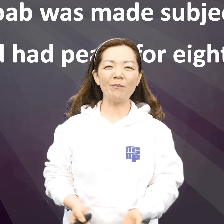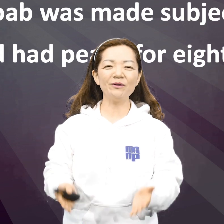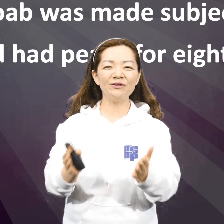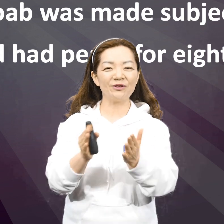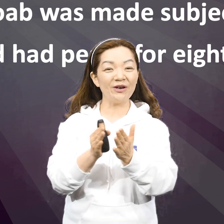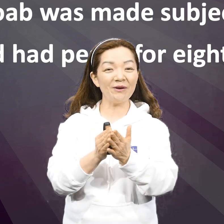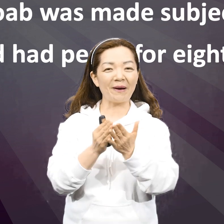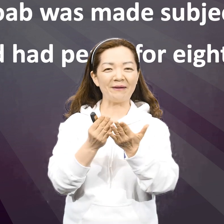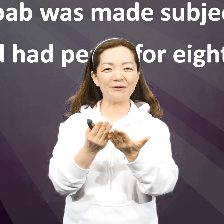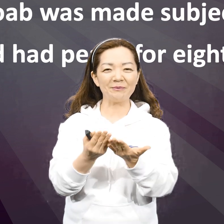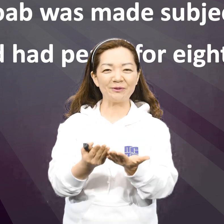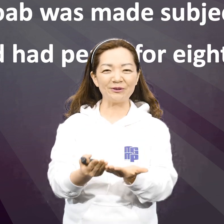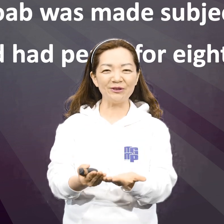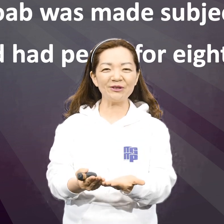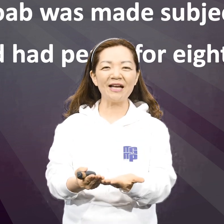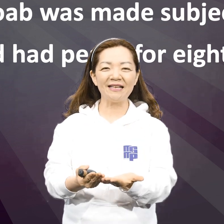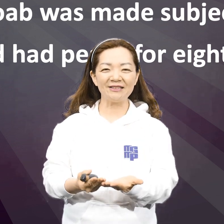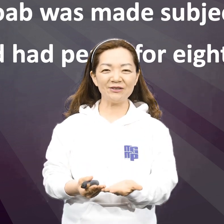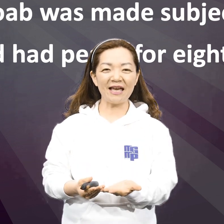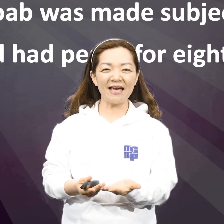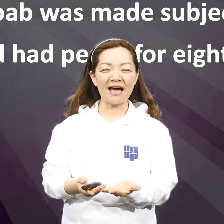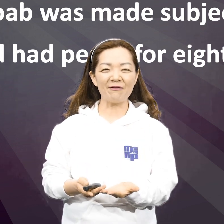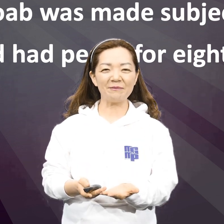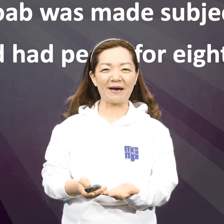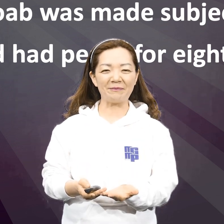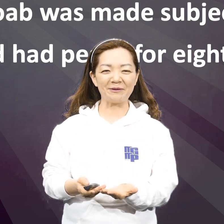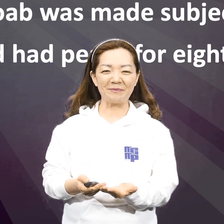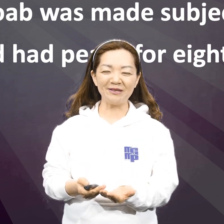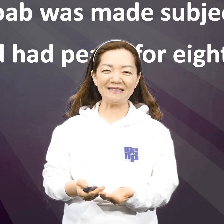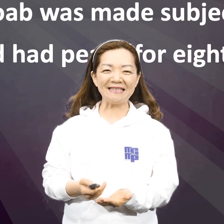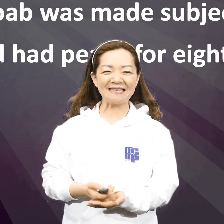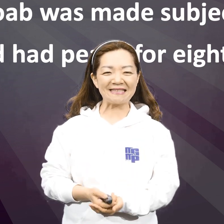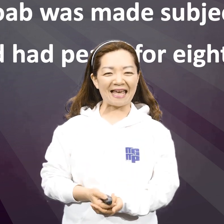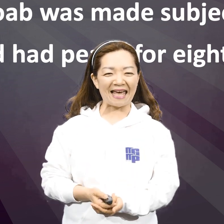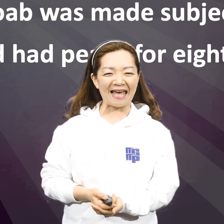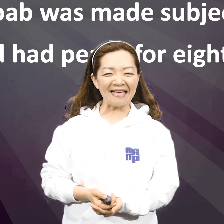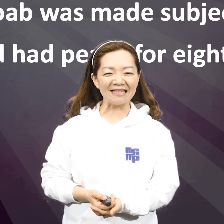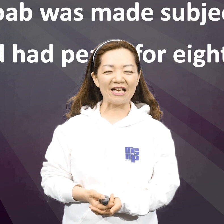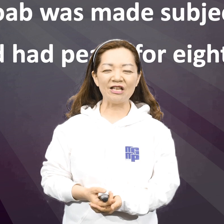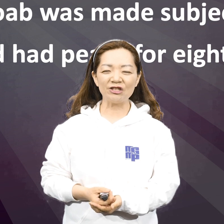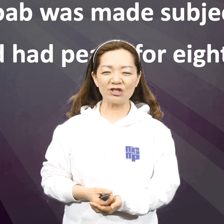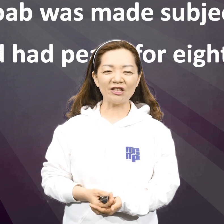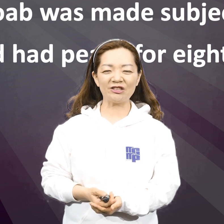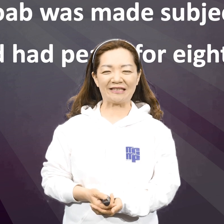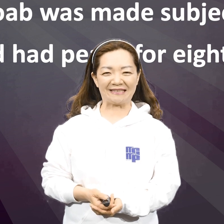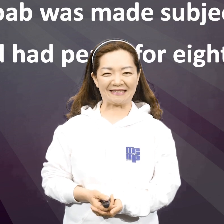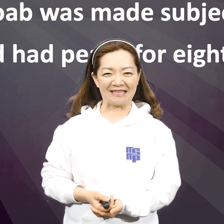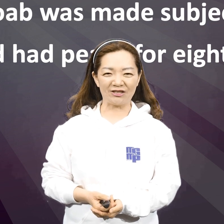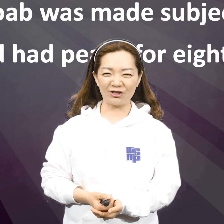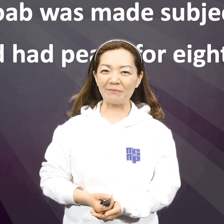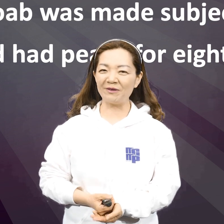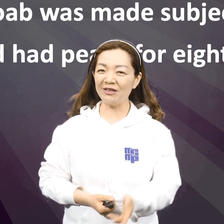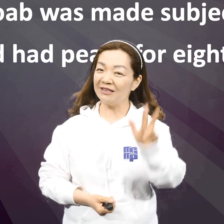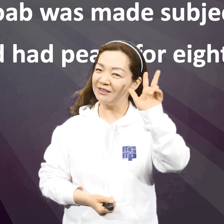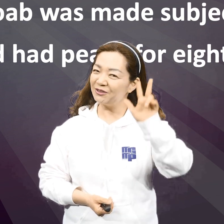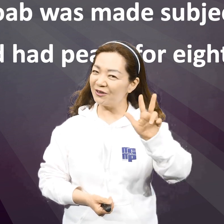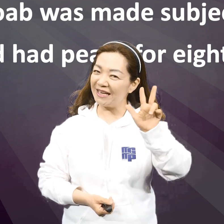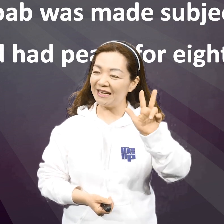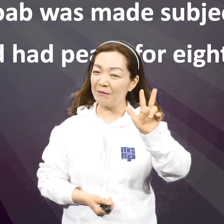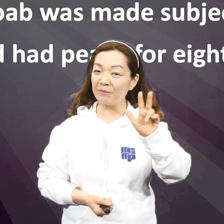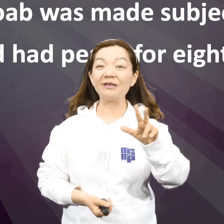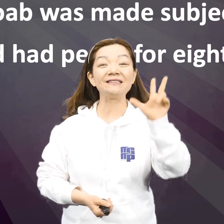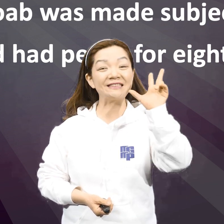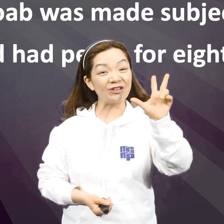Please open your Bible book. Today our Bible verse is that Judges chapter